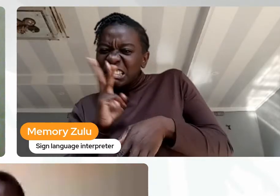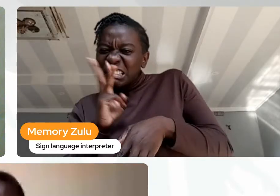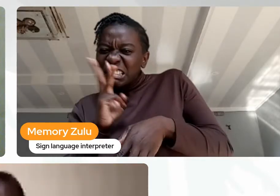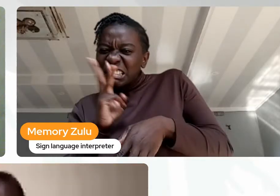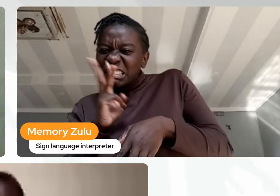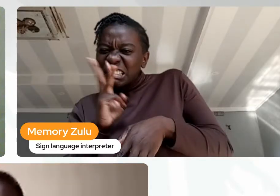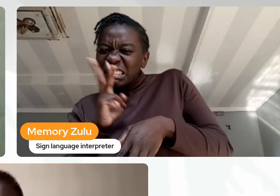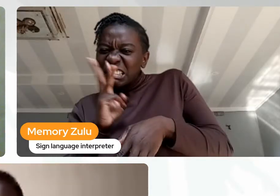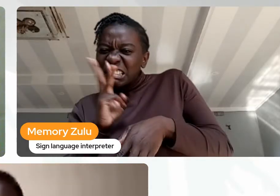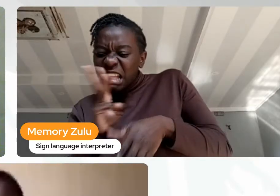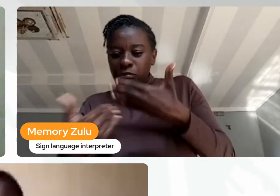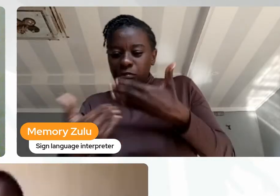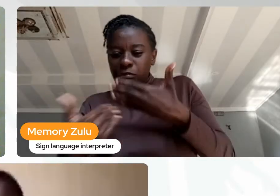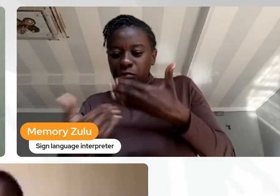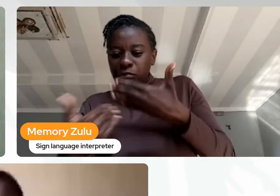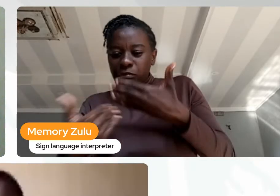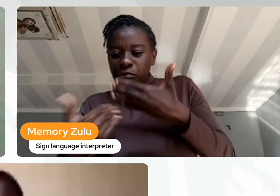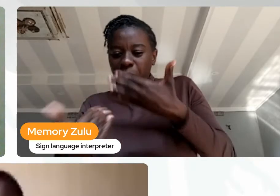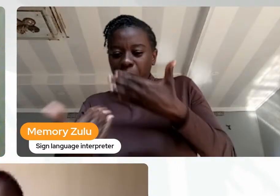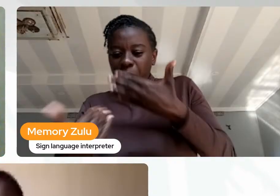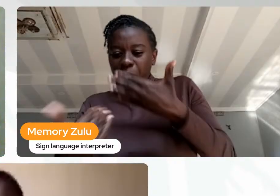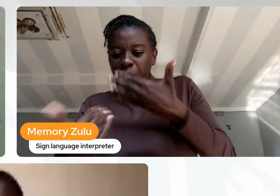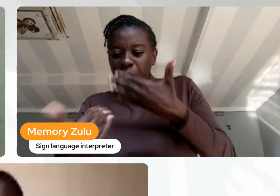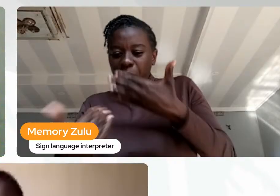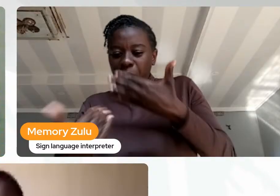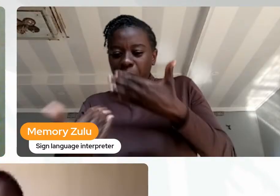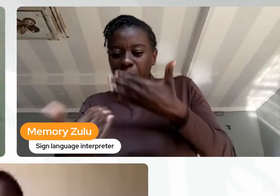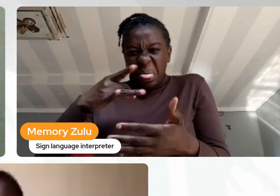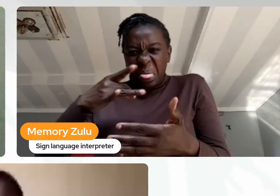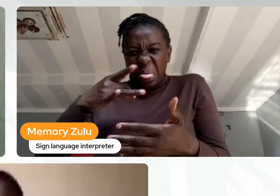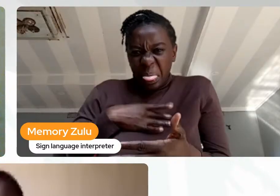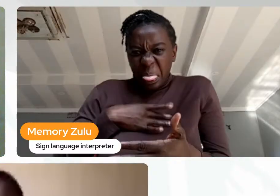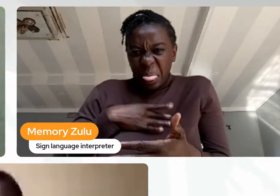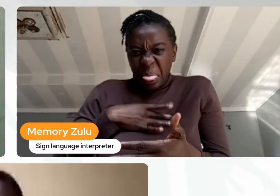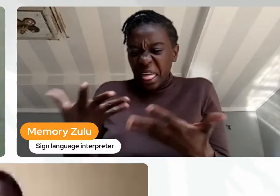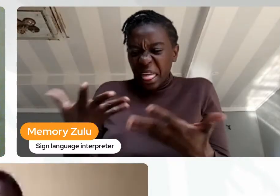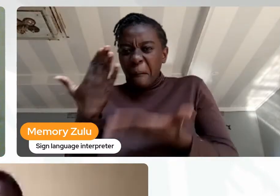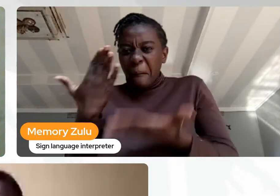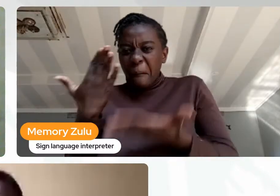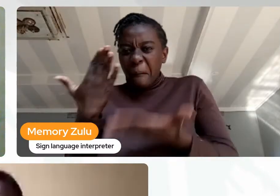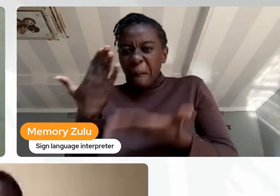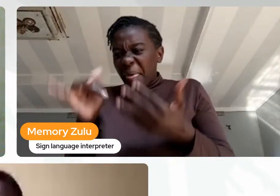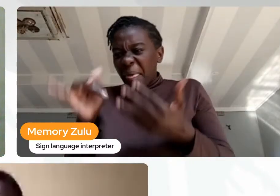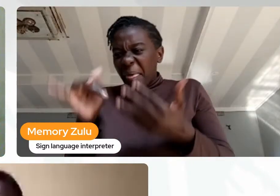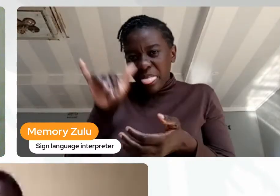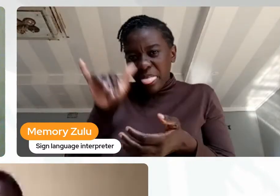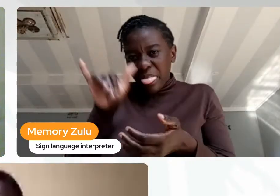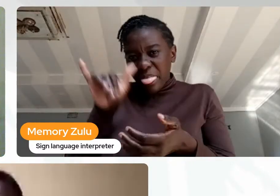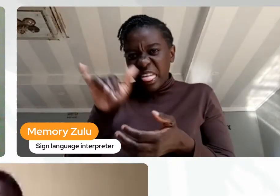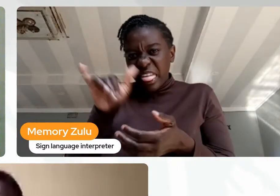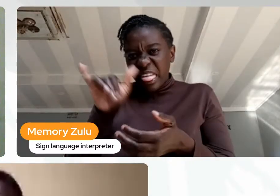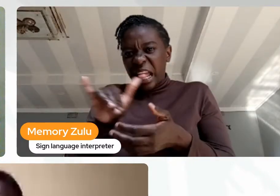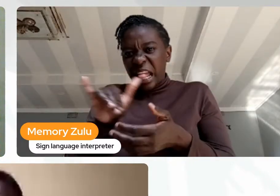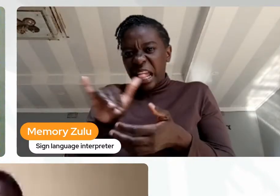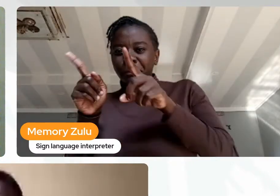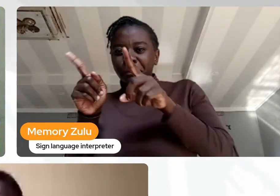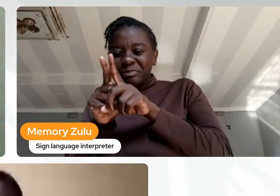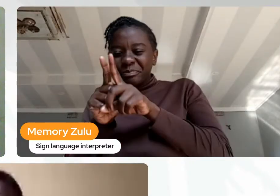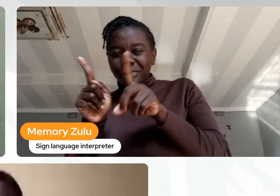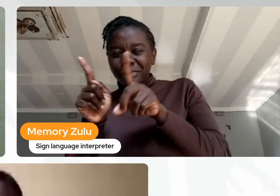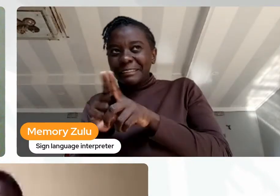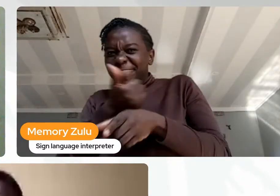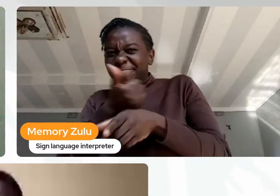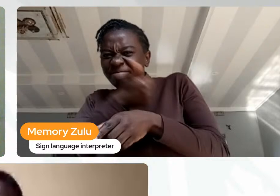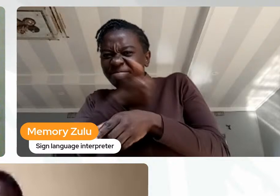you could have obtained that sexually transmitted disease, and always condomize in case you're sexually active.